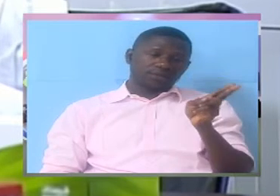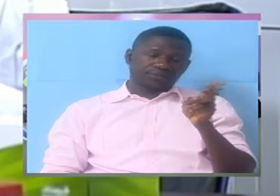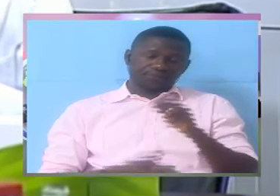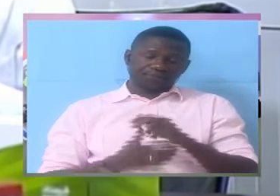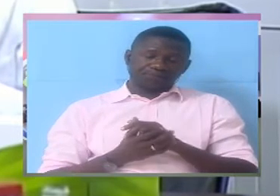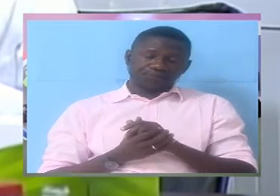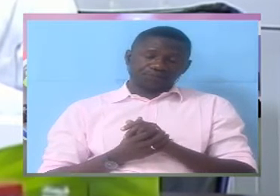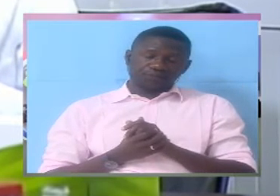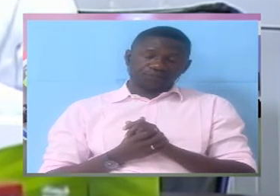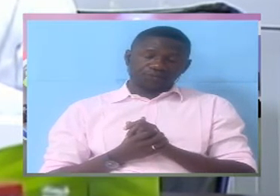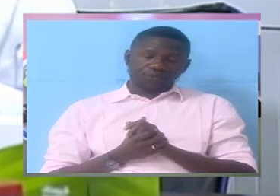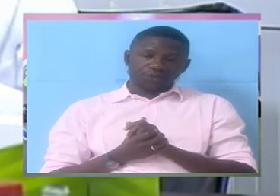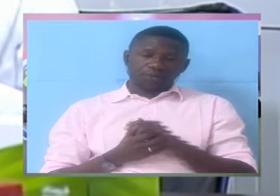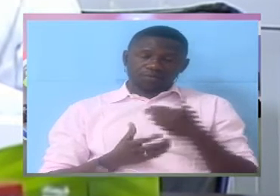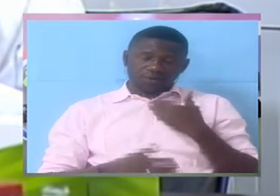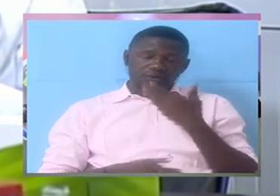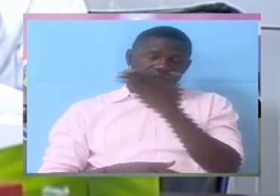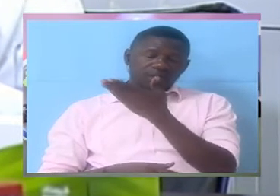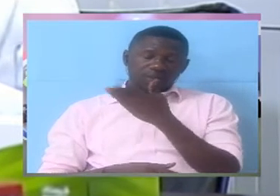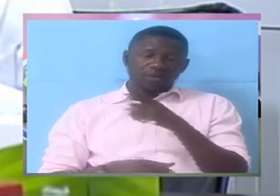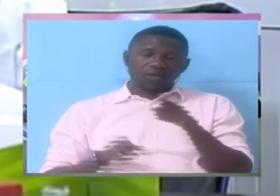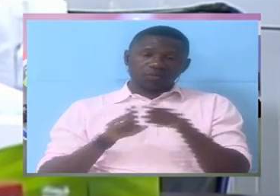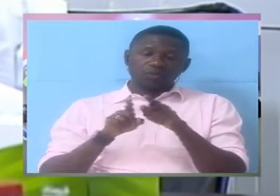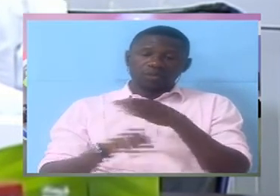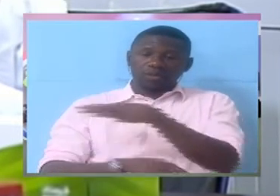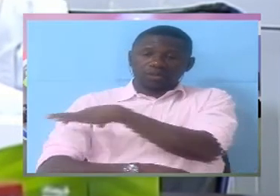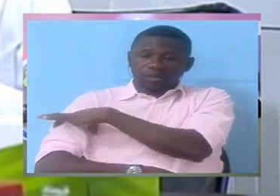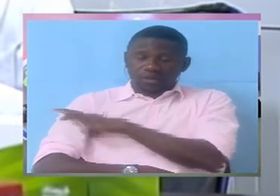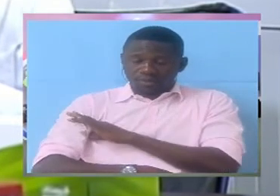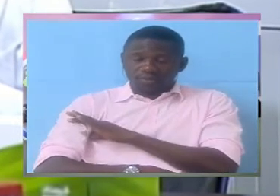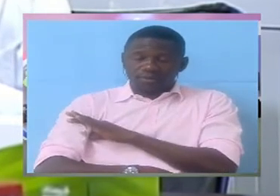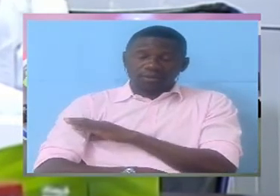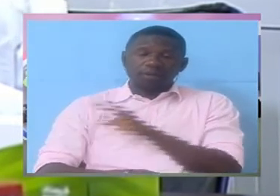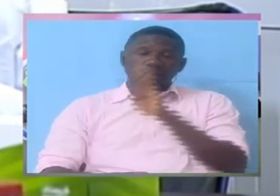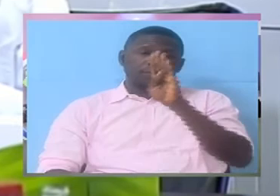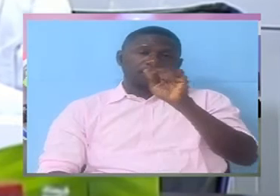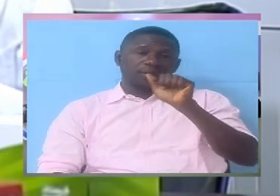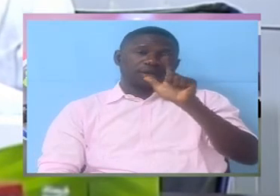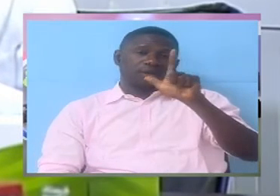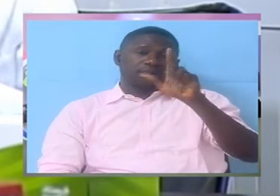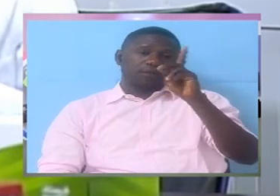I was there with Captain Balde. Ntele bijenu nen Captain Balde.